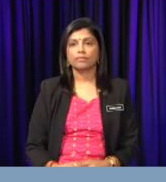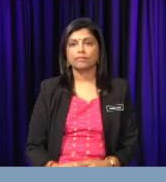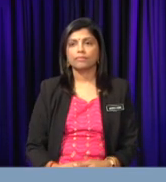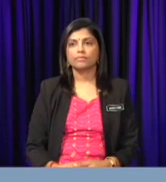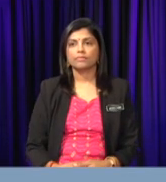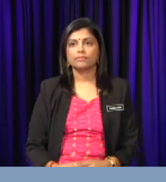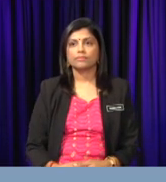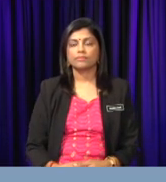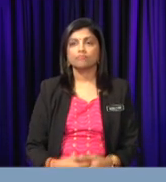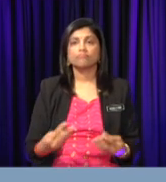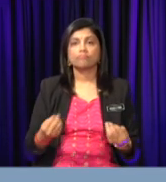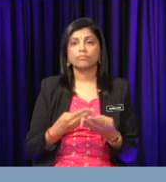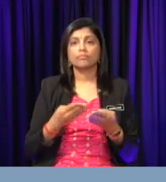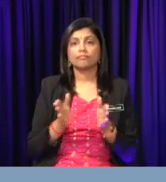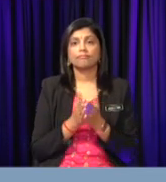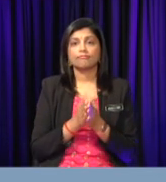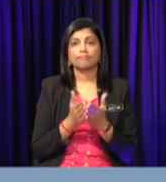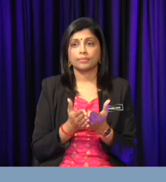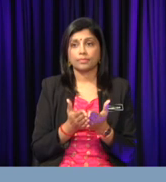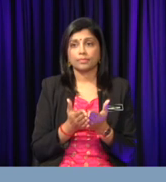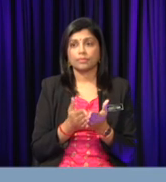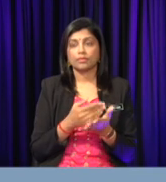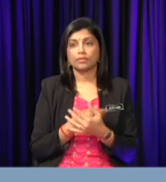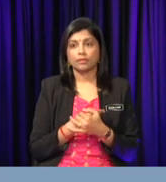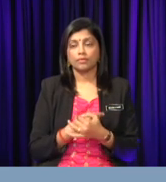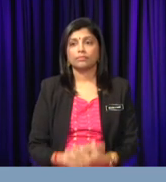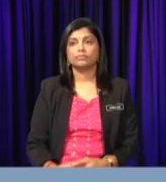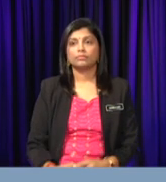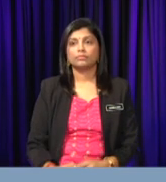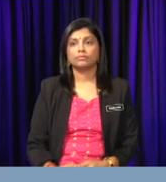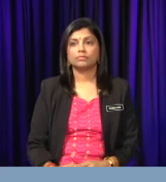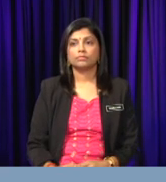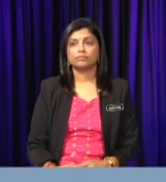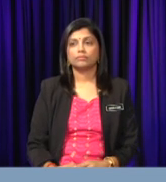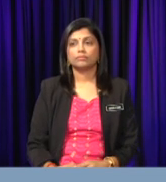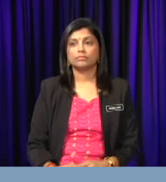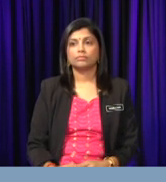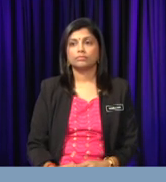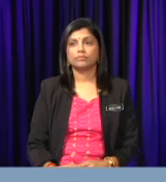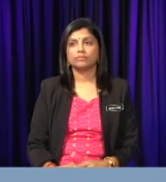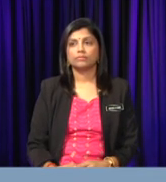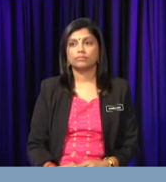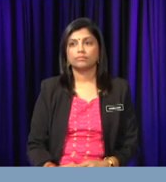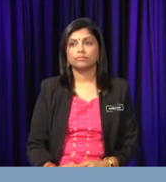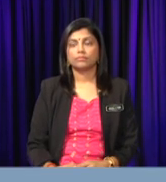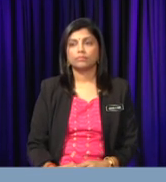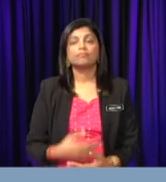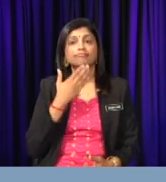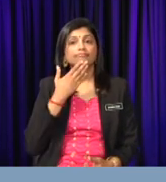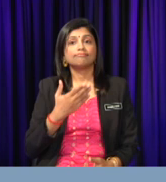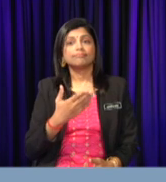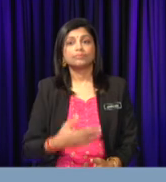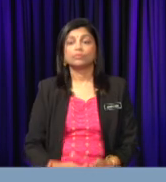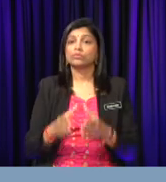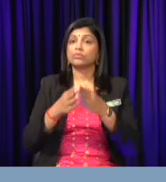I would buy the series of Harry Potter books. All right. Thank you very much. Yes, thank you very much for that response. Mm-hmm.